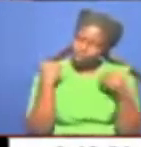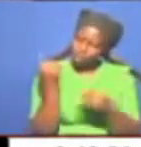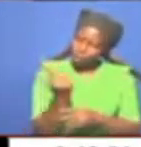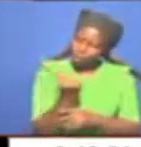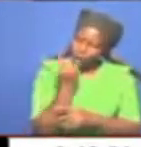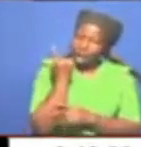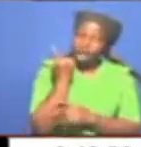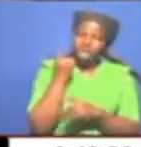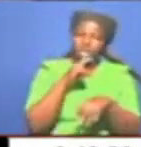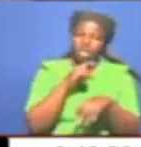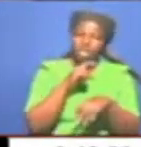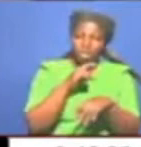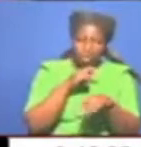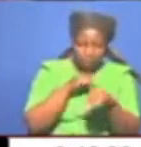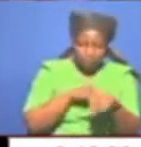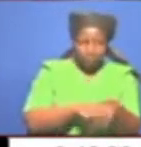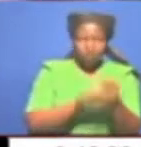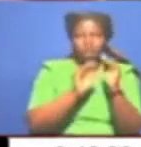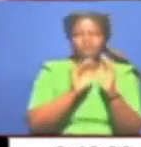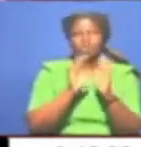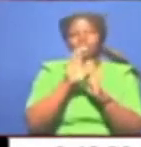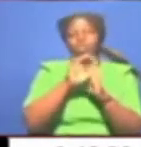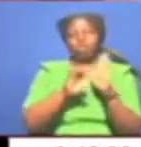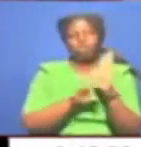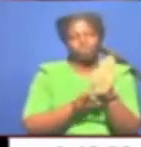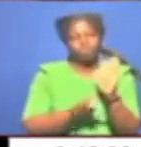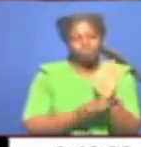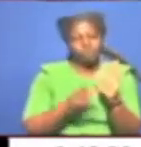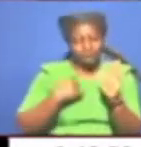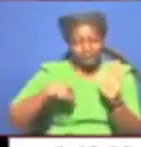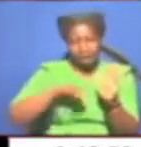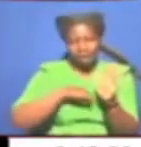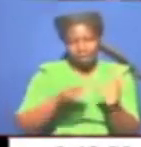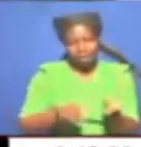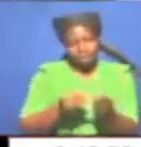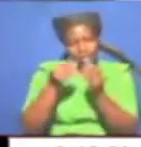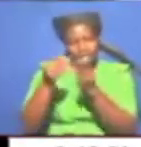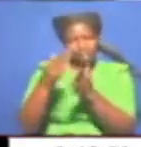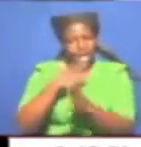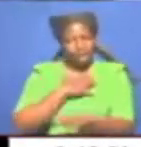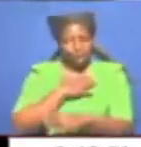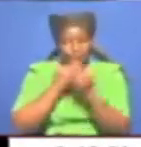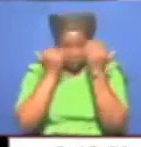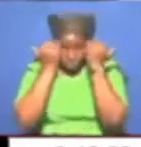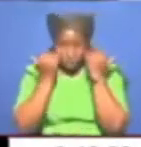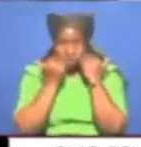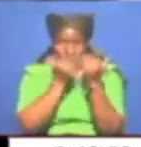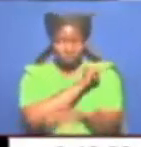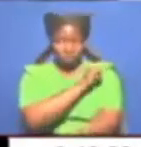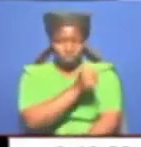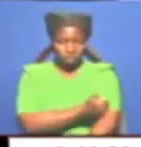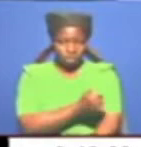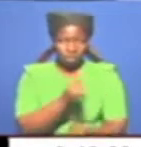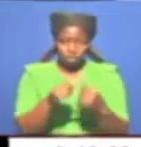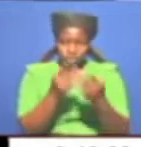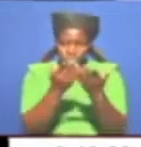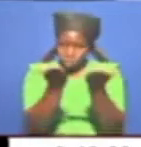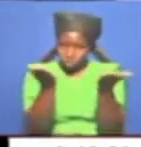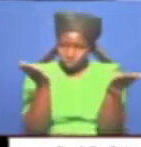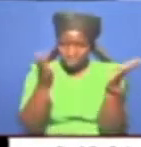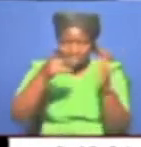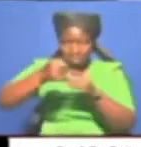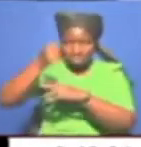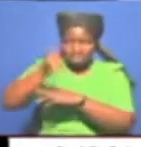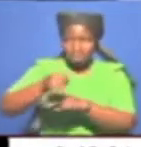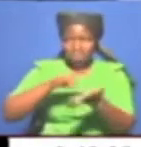accordance with this Constitution. We delegated our judicial authority to you, the judges, which means your authority as